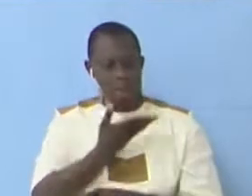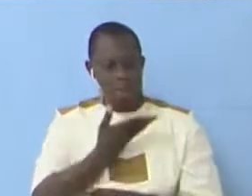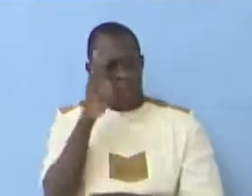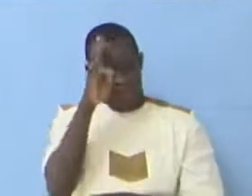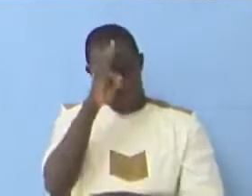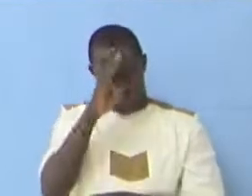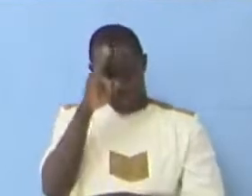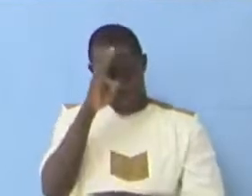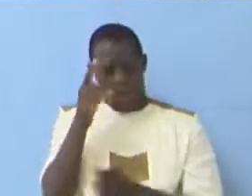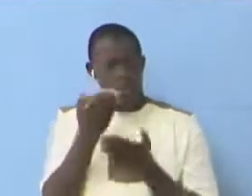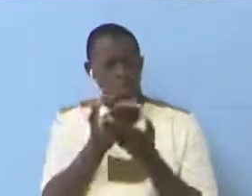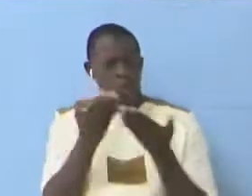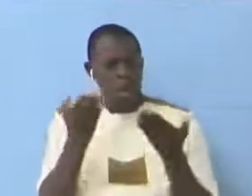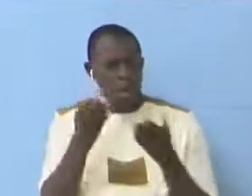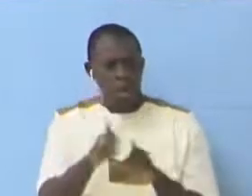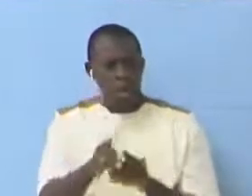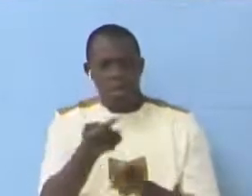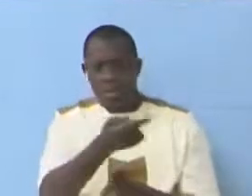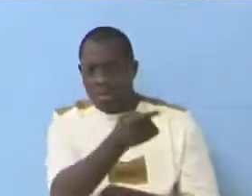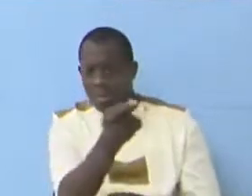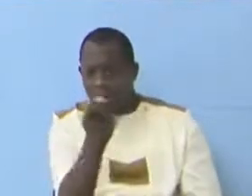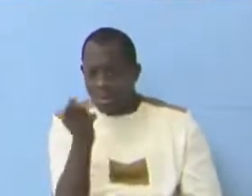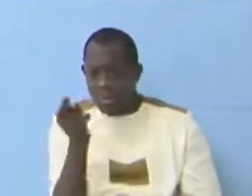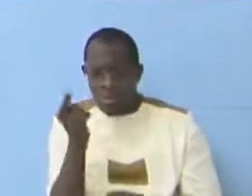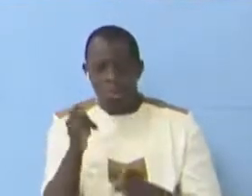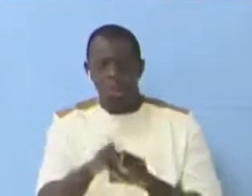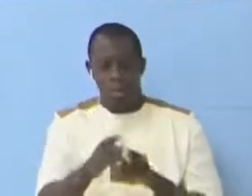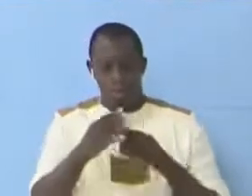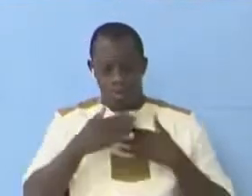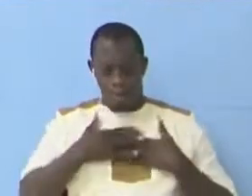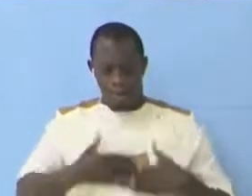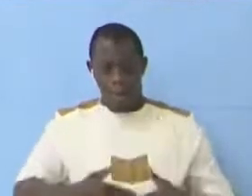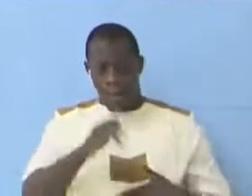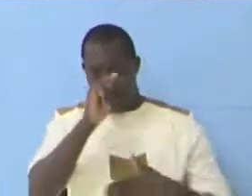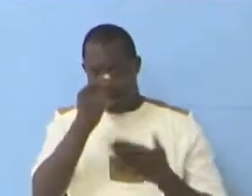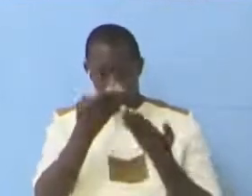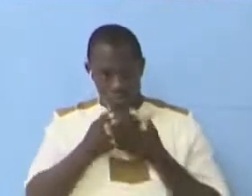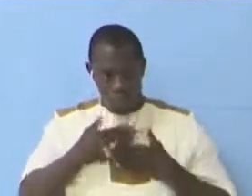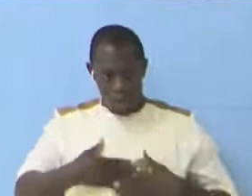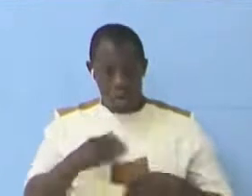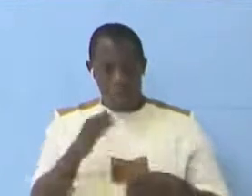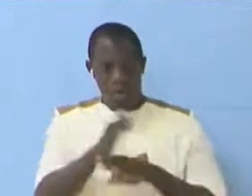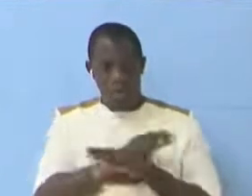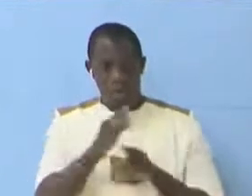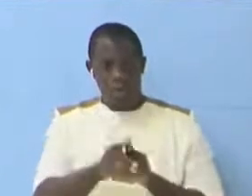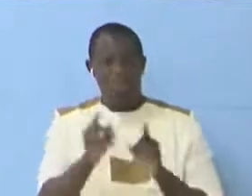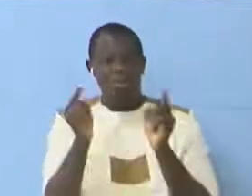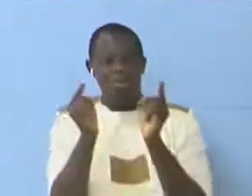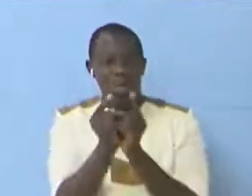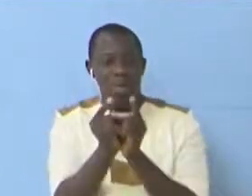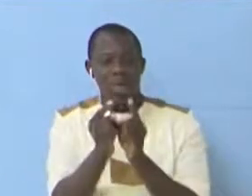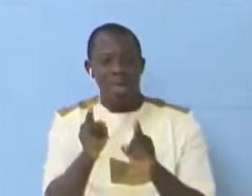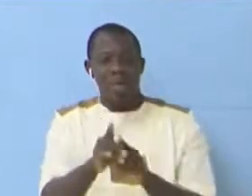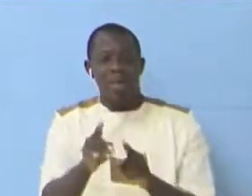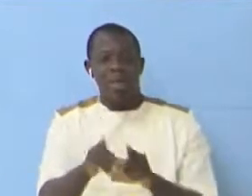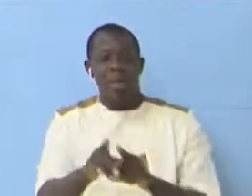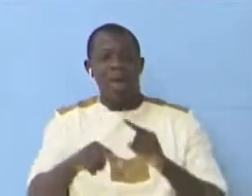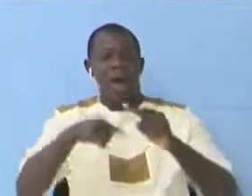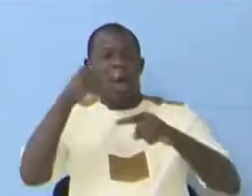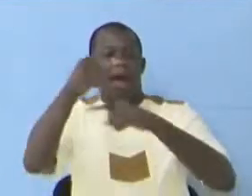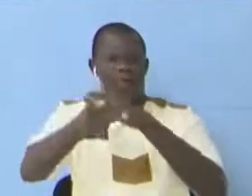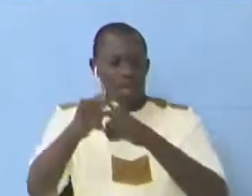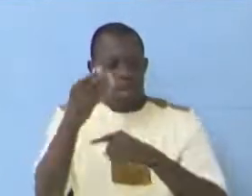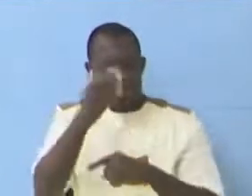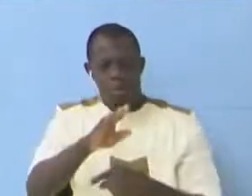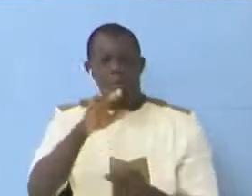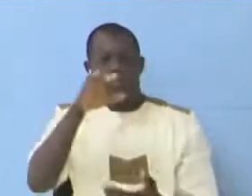why these bodies were in fact found just a stone's throw away from Ghana Town?